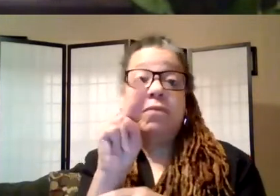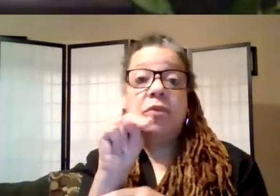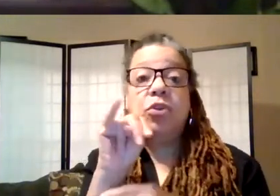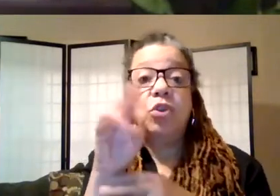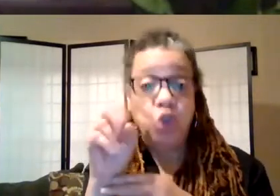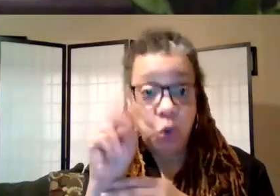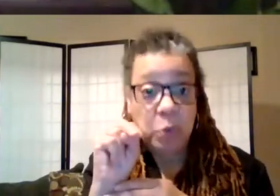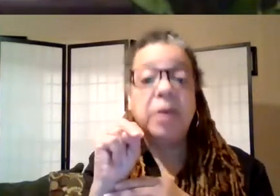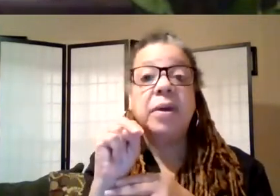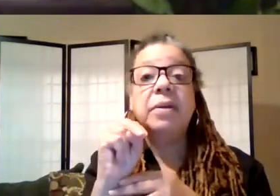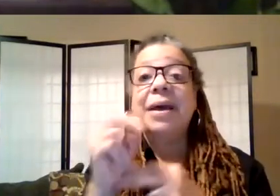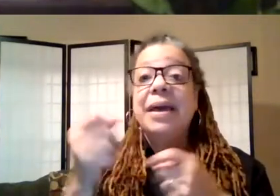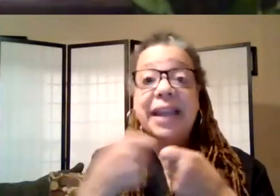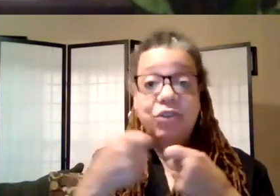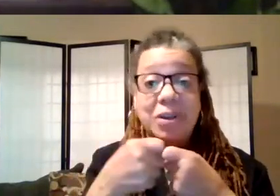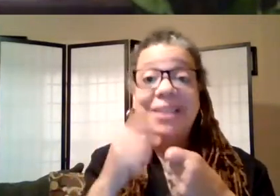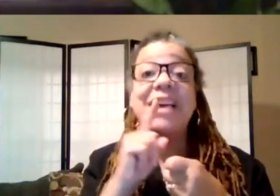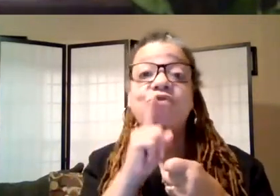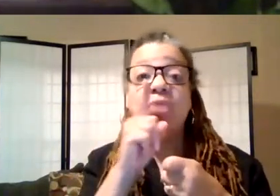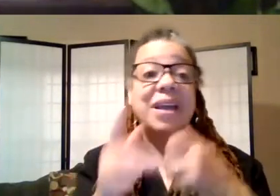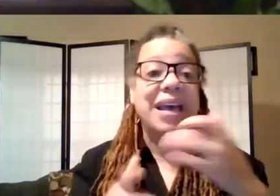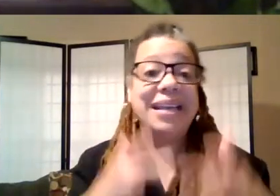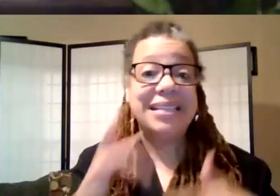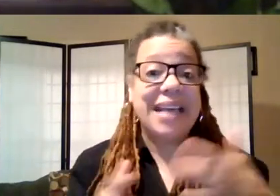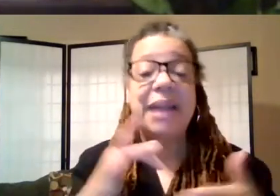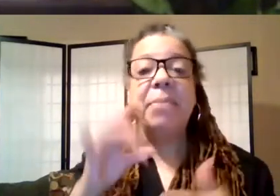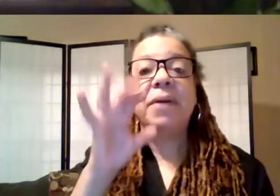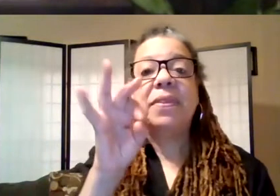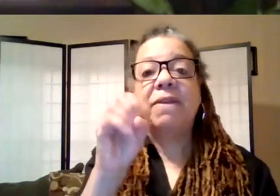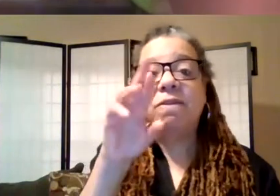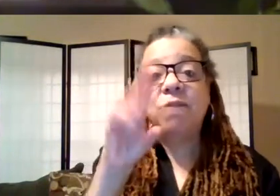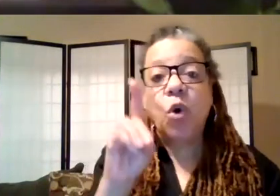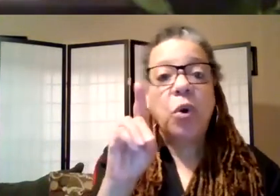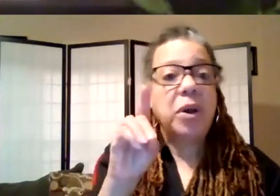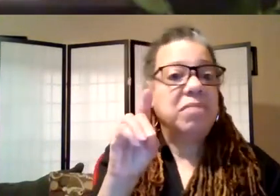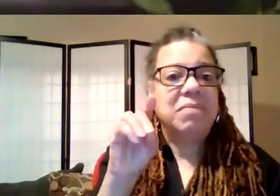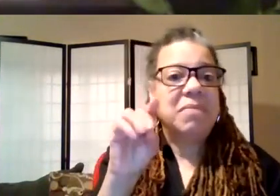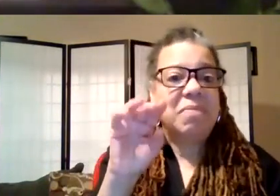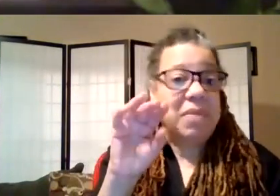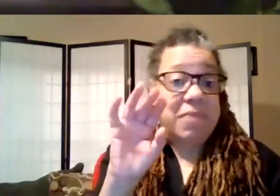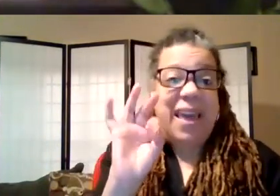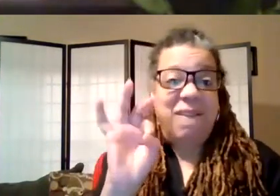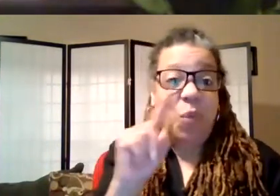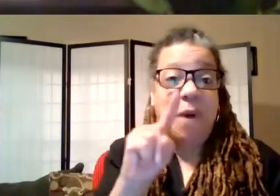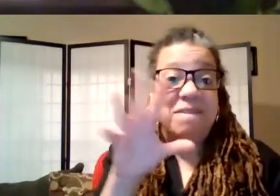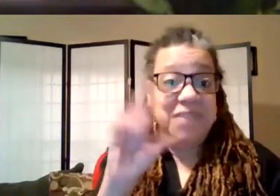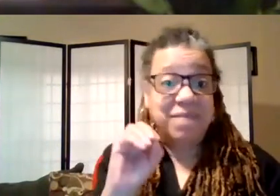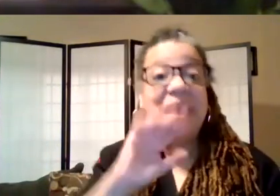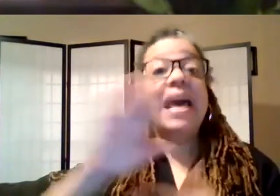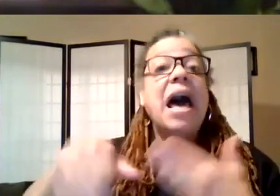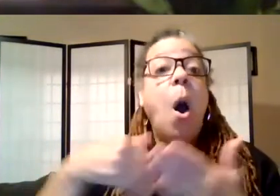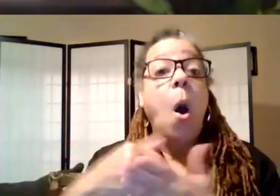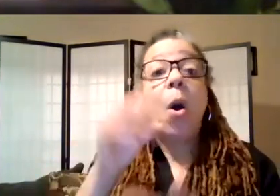workers. They're super excited about the new Ford F-150 Lightning. That's an all EV truck. Not